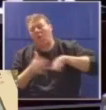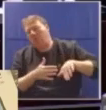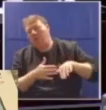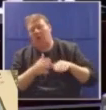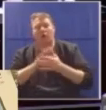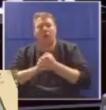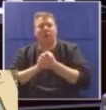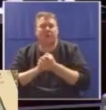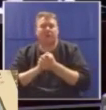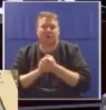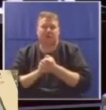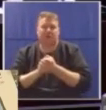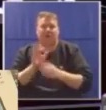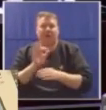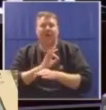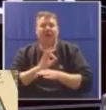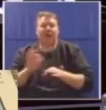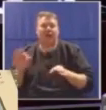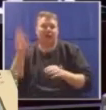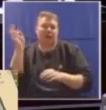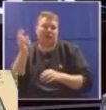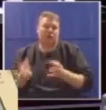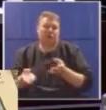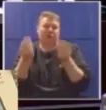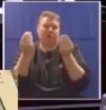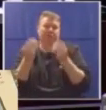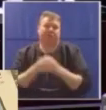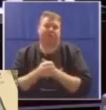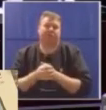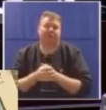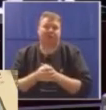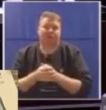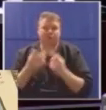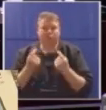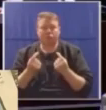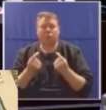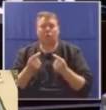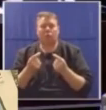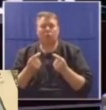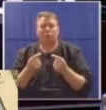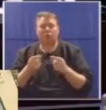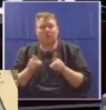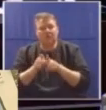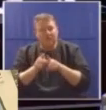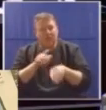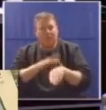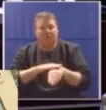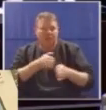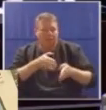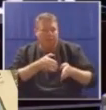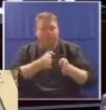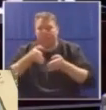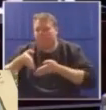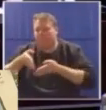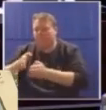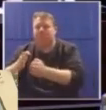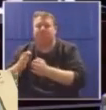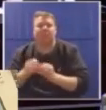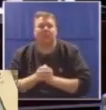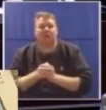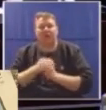to move to cleaner energy. So we have to do both in tandem, and nobody is forcing